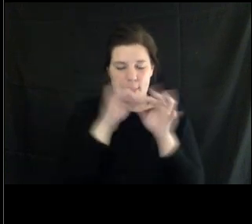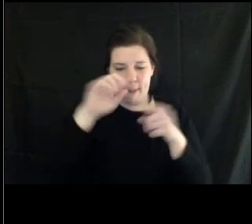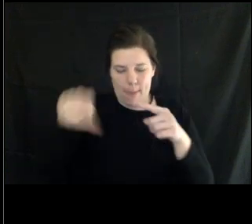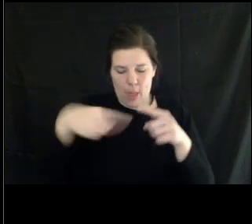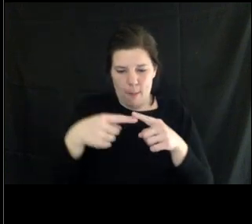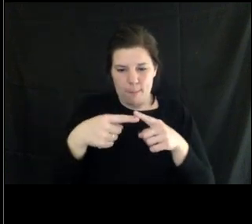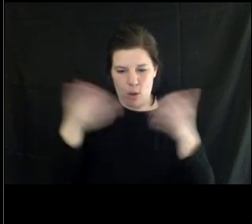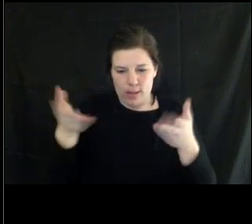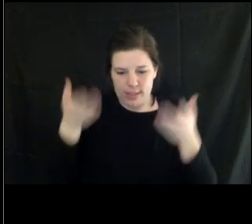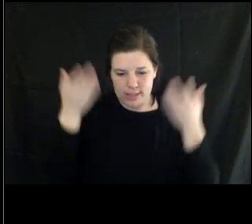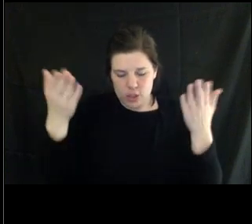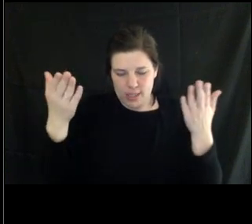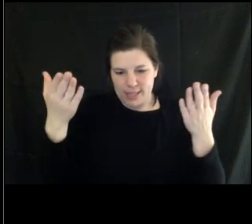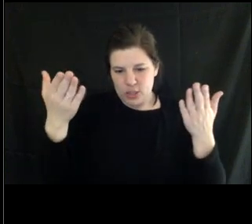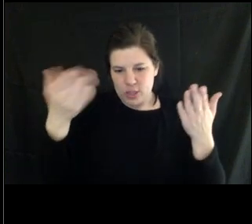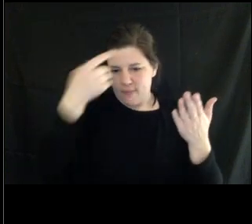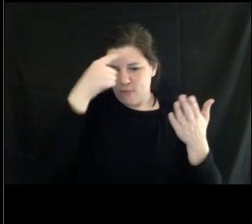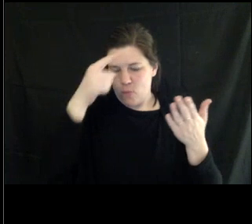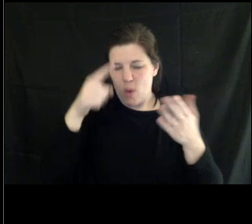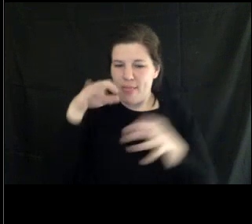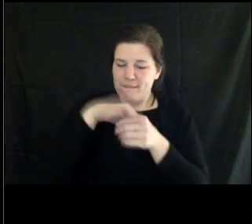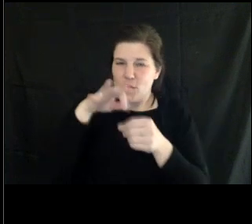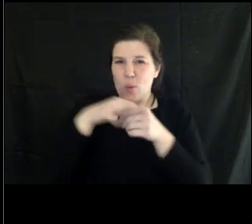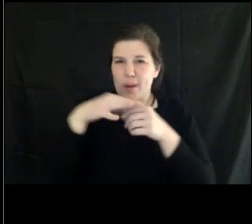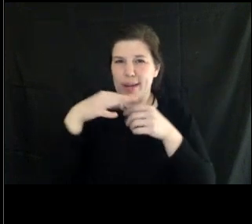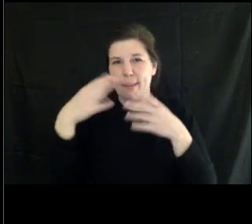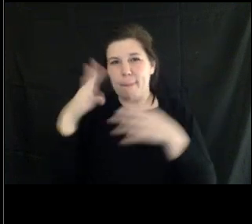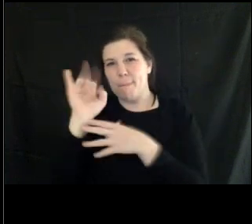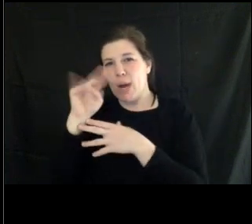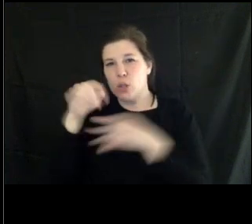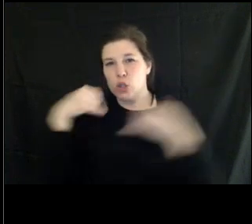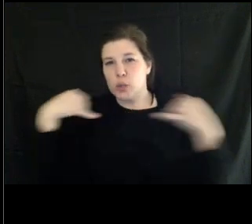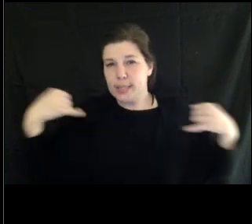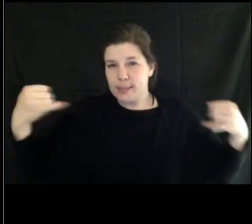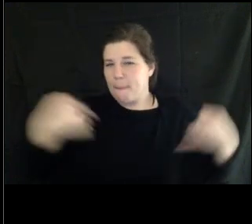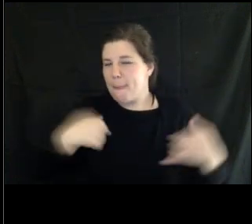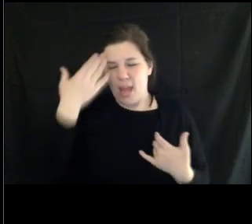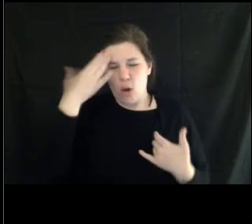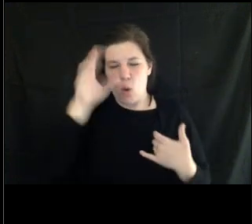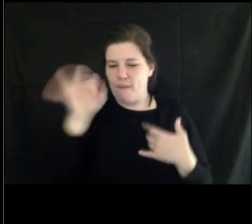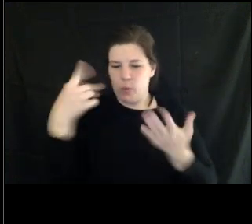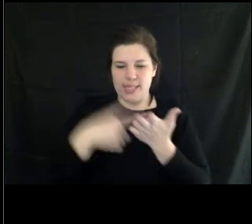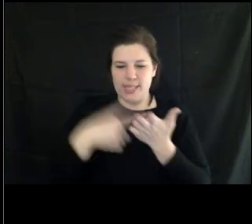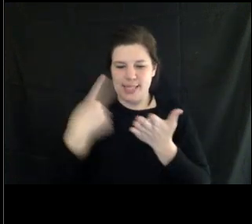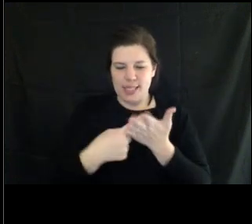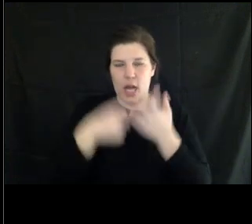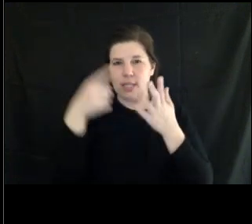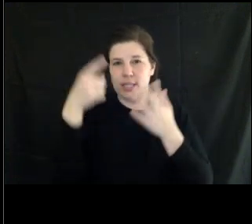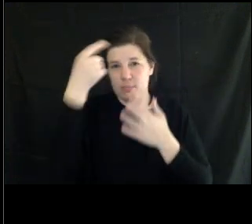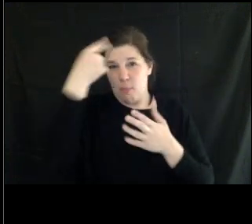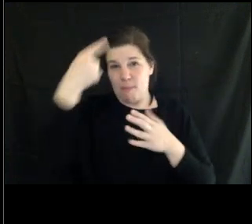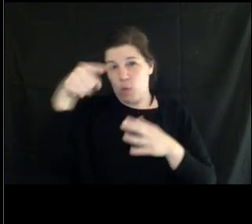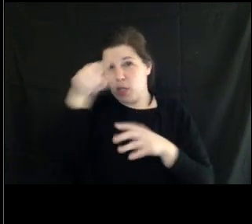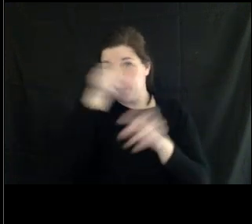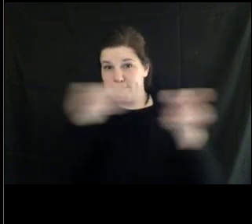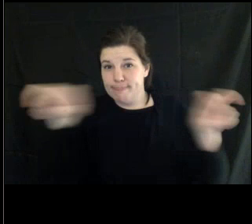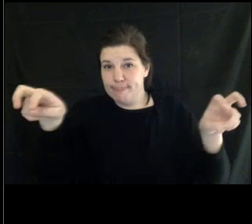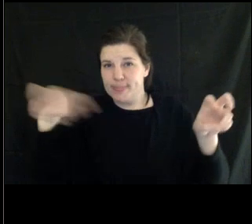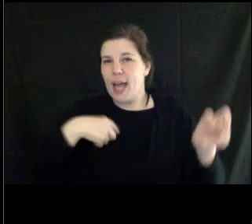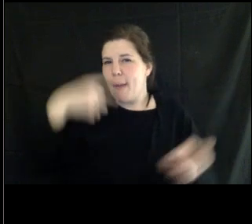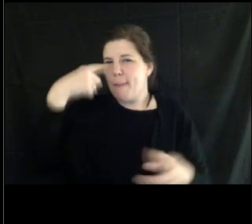the voting boundaries. I don't know if this was fully discussed in front of the commission as seated. I believe it was discussed with the previous